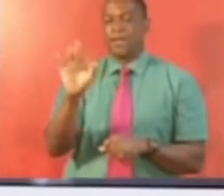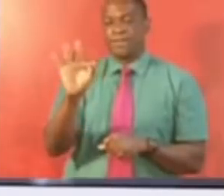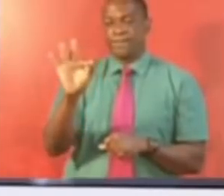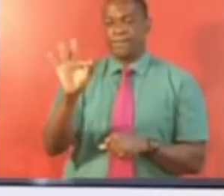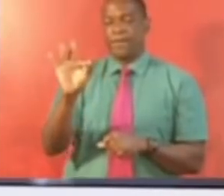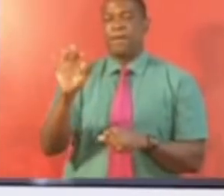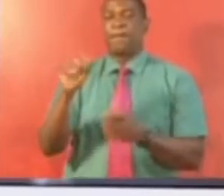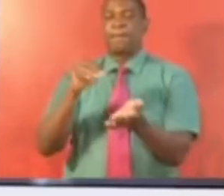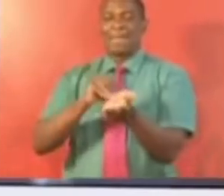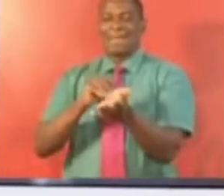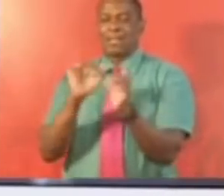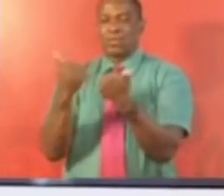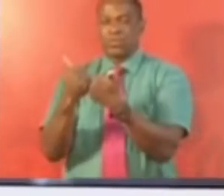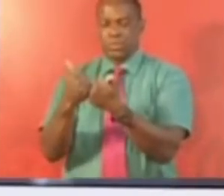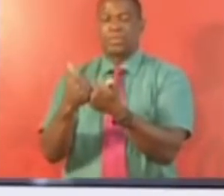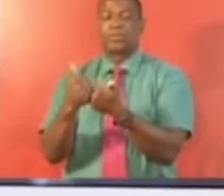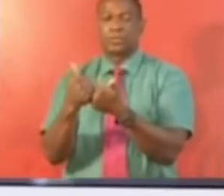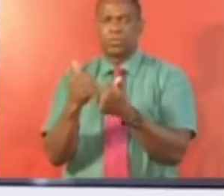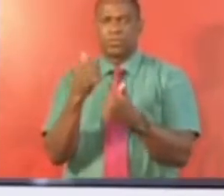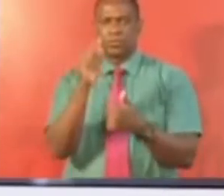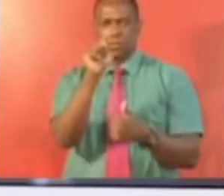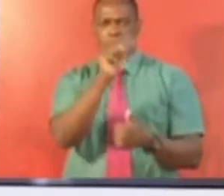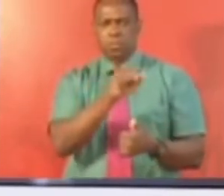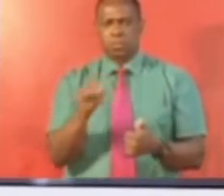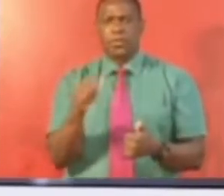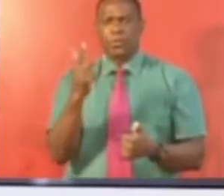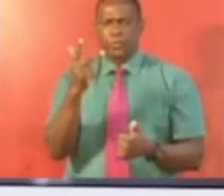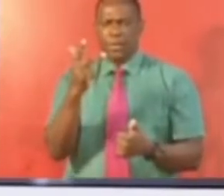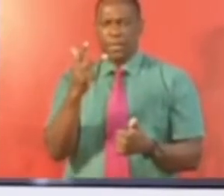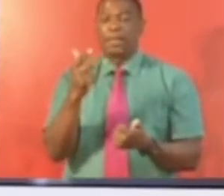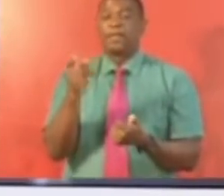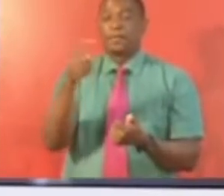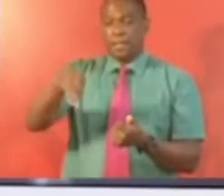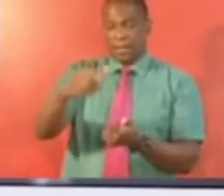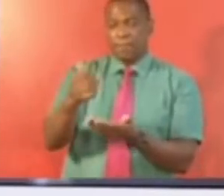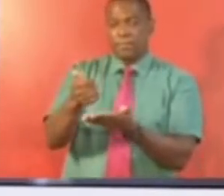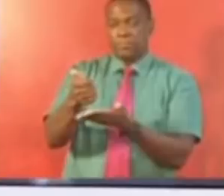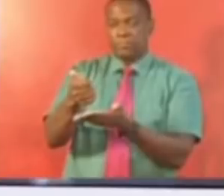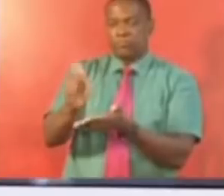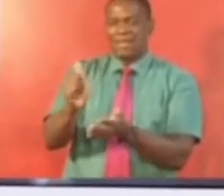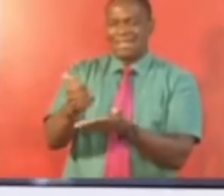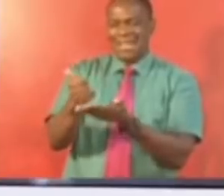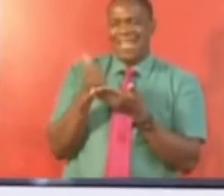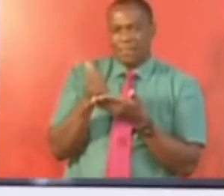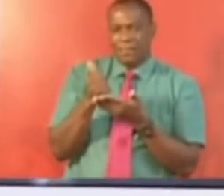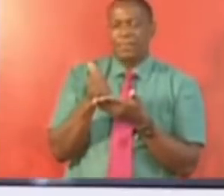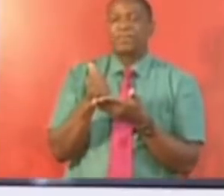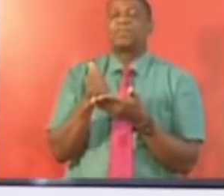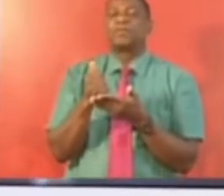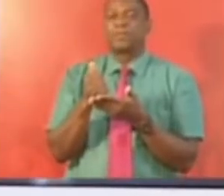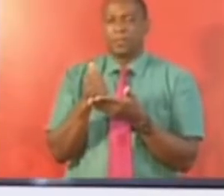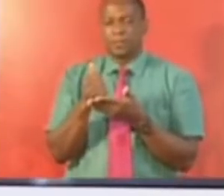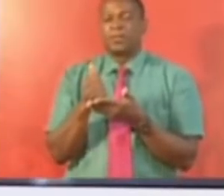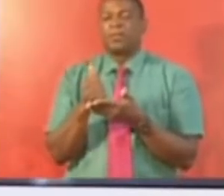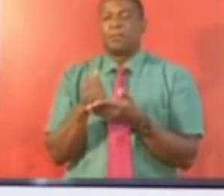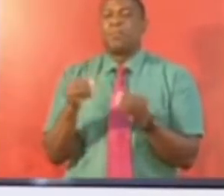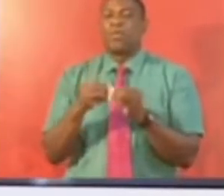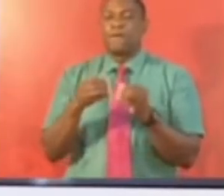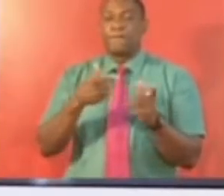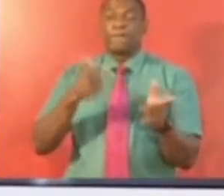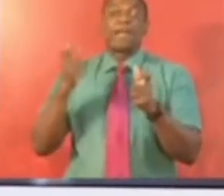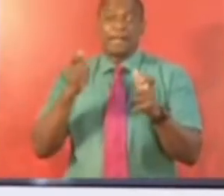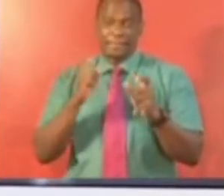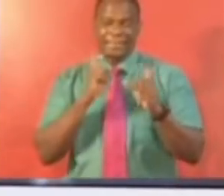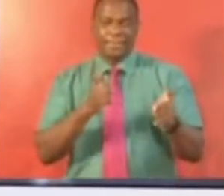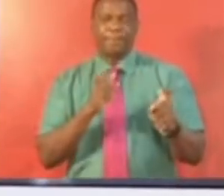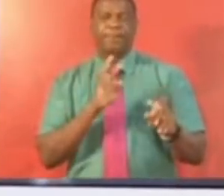been assisting us with delivery of results over the past. So having those 3 additional labs will give us a capacity in